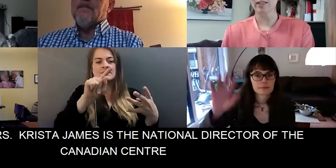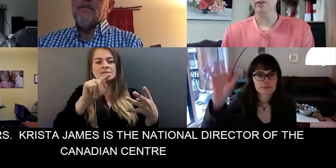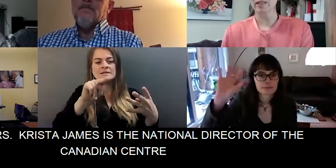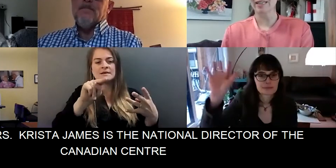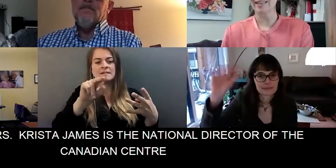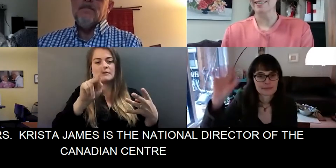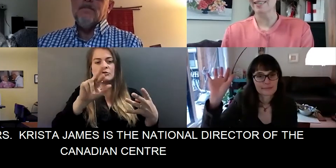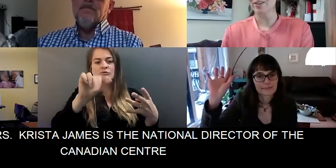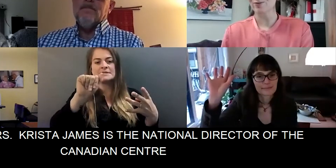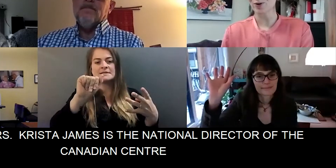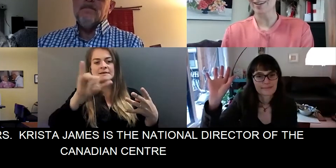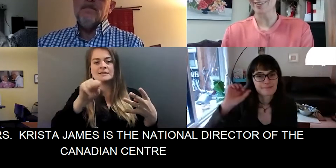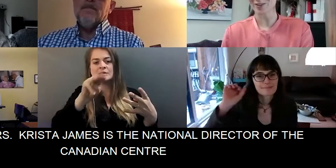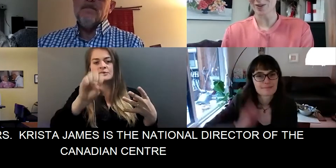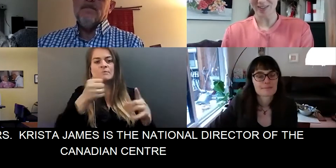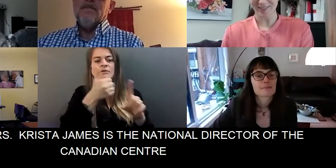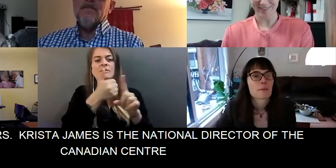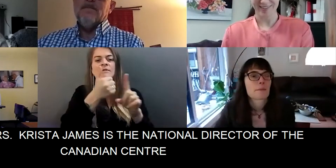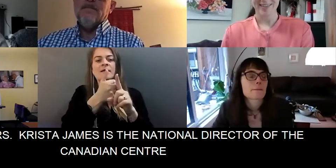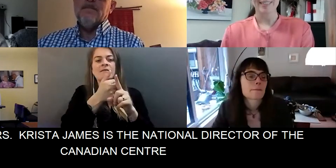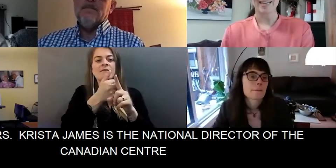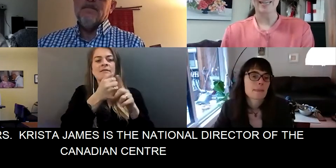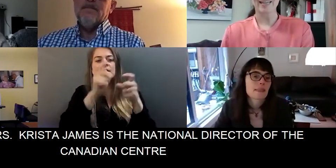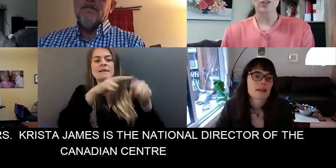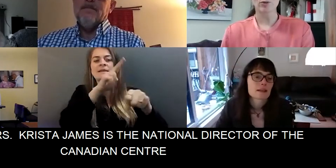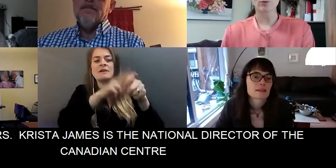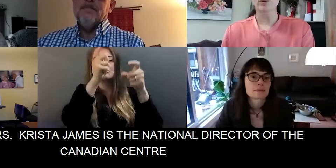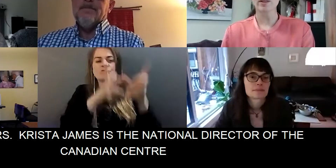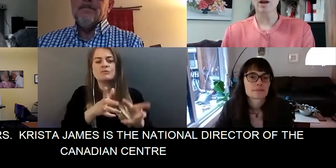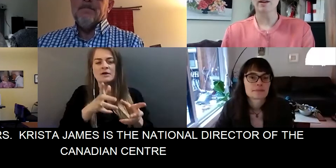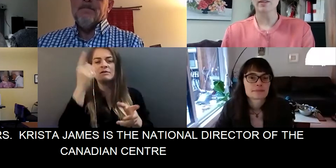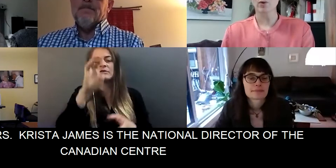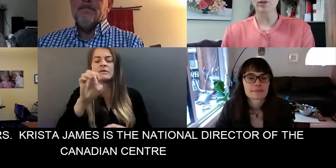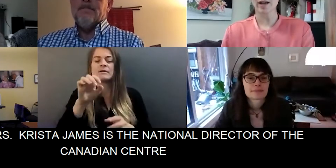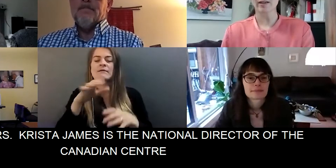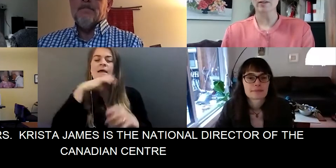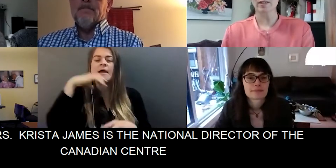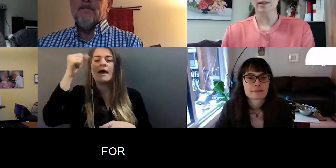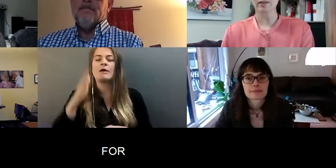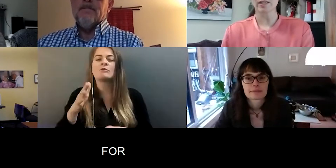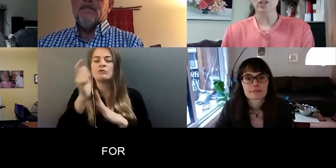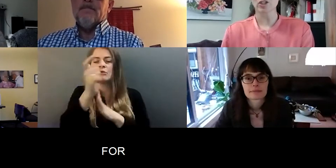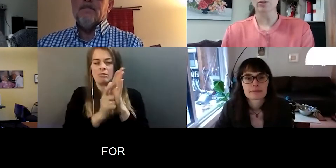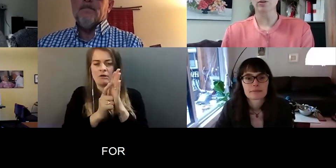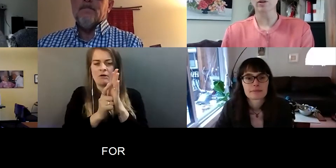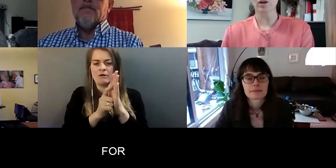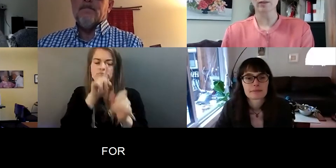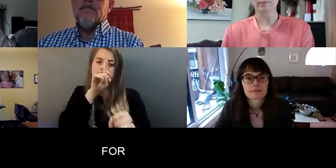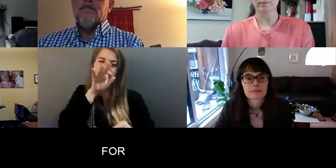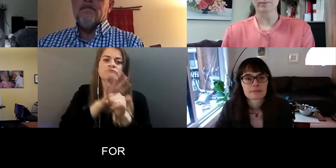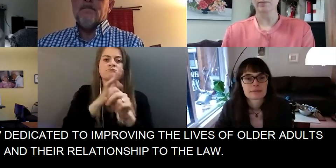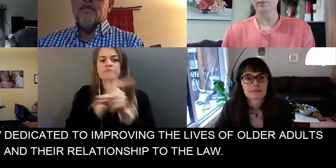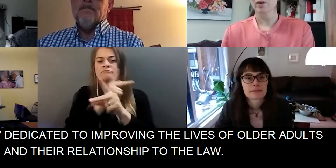National Director of the Canadian Centre for Elder Law, dedicated to improving the lives of older adults and their relationship to the